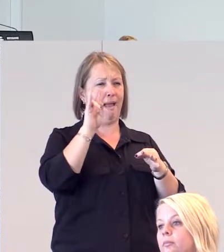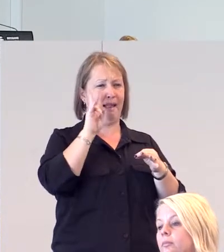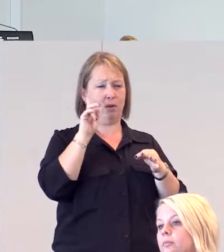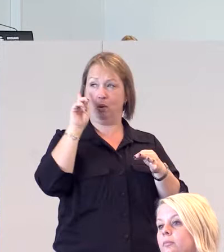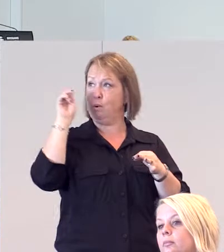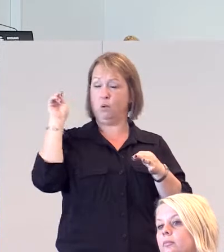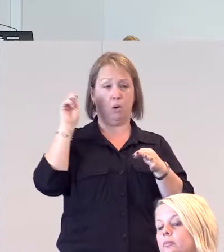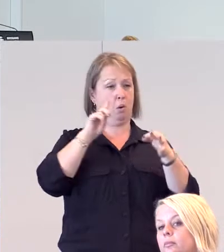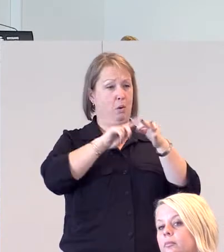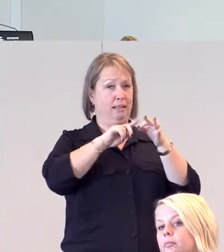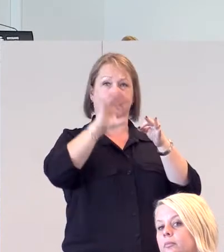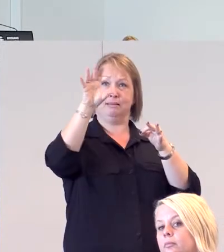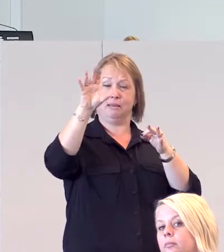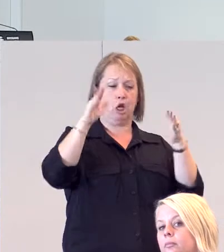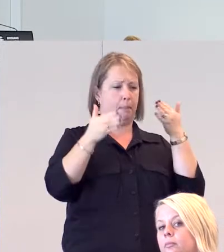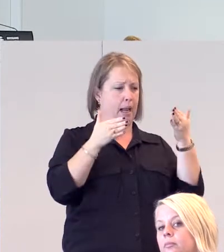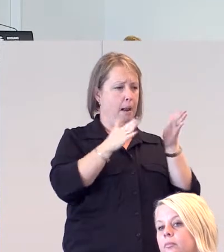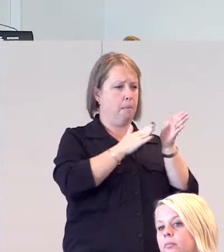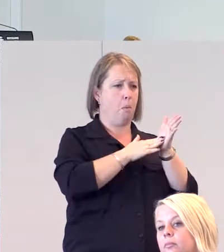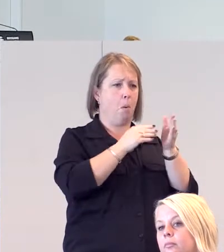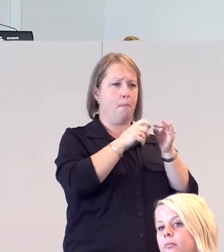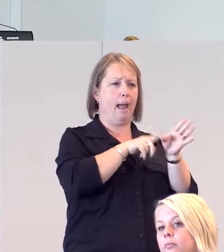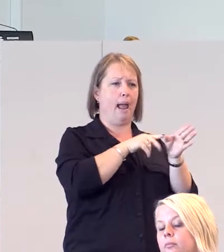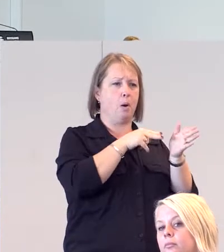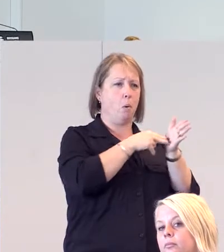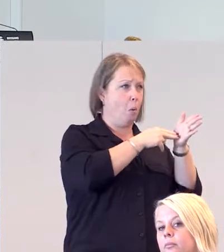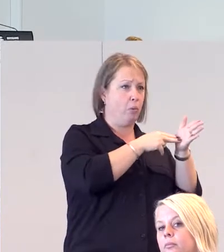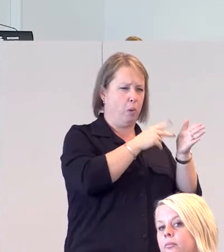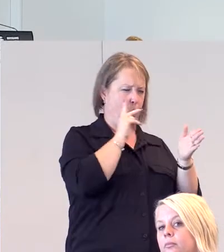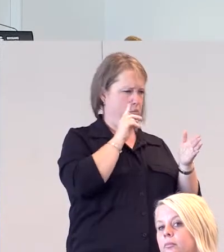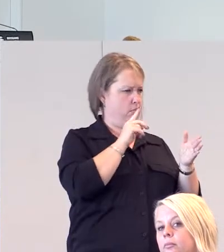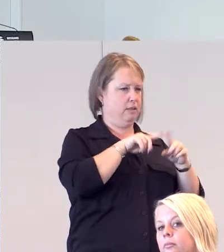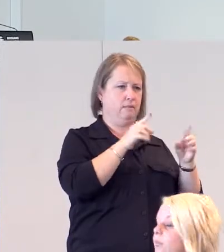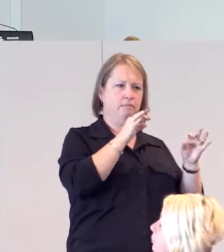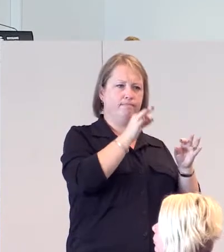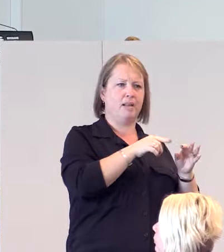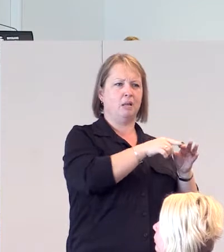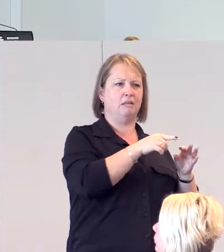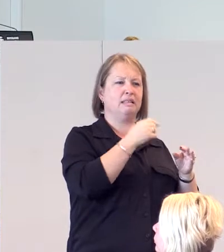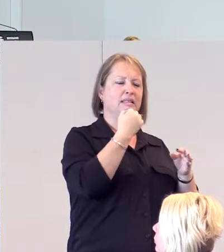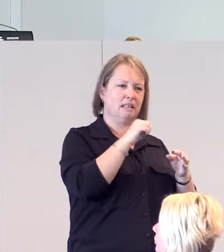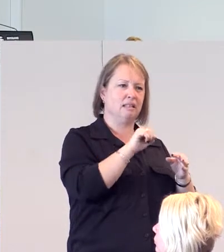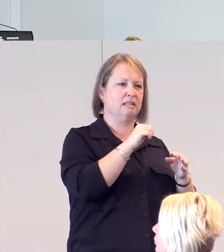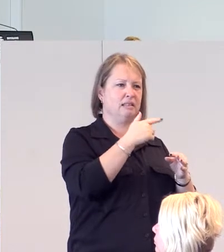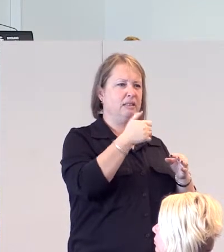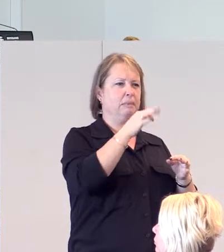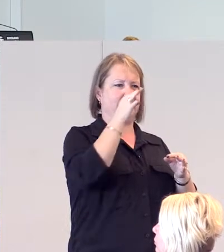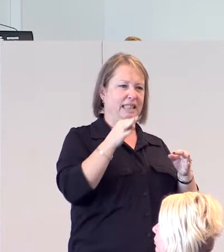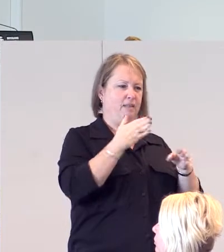to Moreton Bay North, that does look quite of a low percentage, but that's still 7.6% of the employment for that